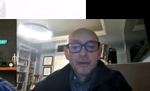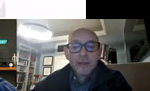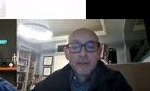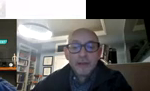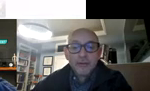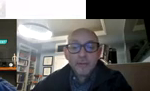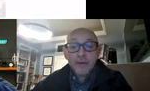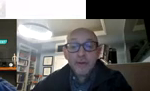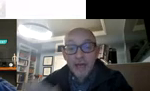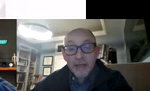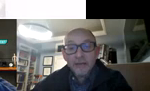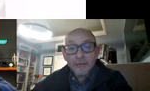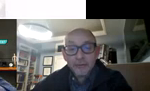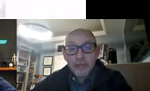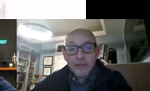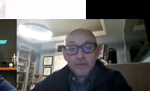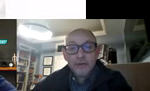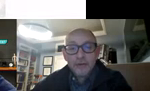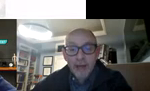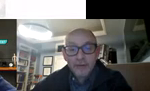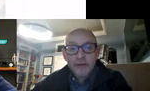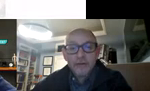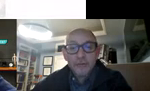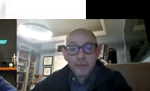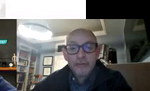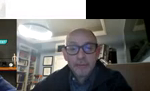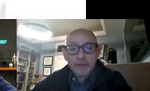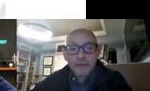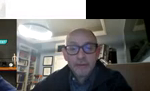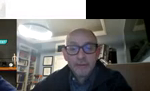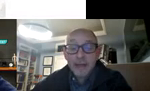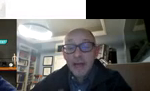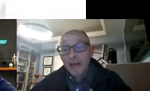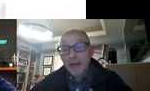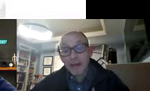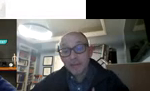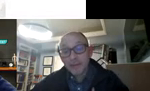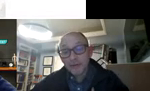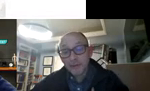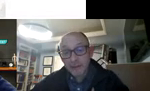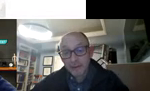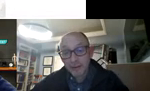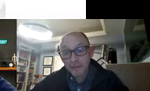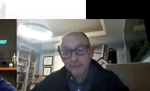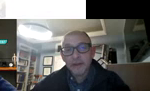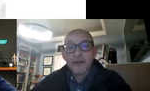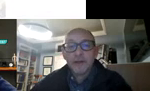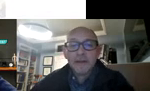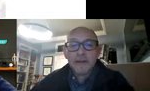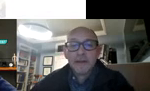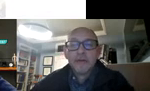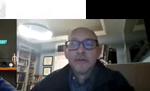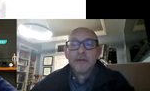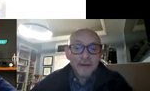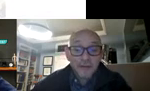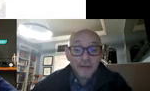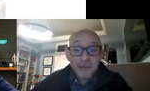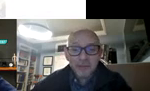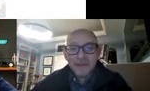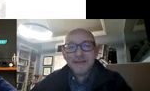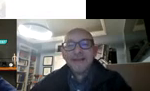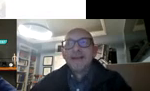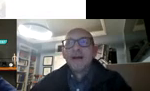their natural inclination from the design of the street is to go fast and to go through the stop sign. And I'm guilty of it myself. I've done it many times,